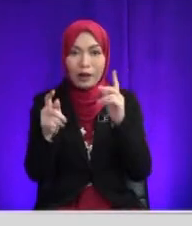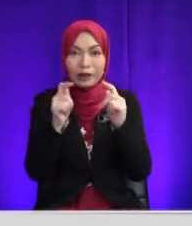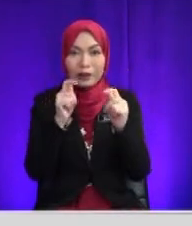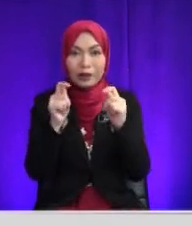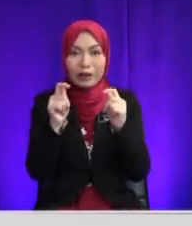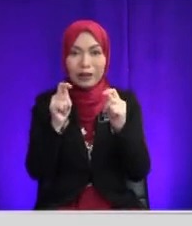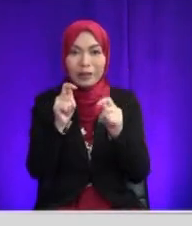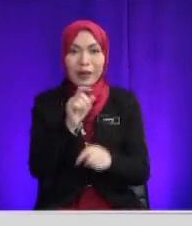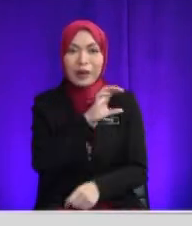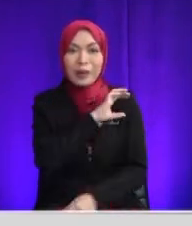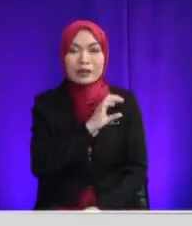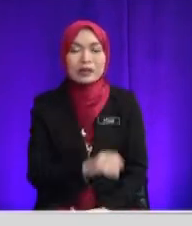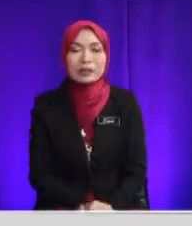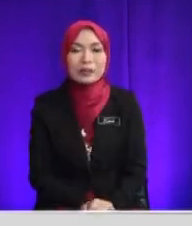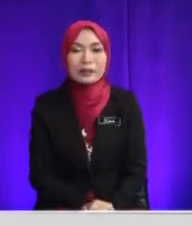audio roll first.